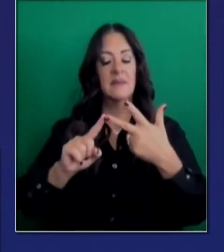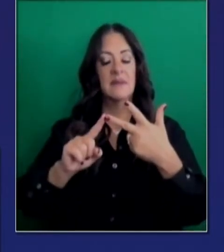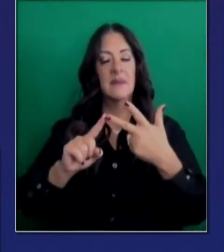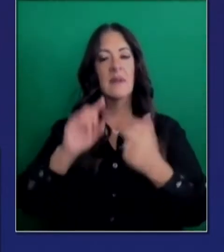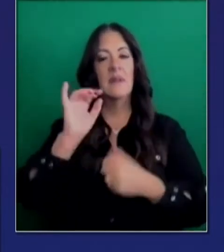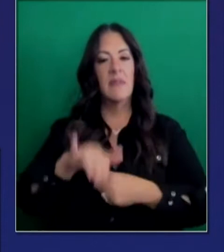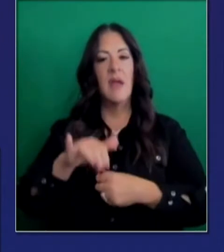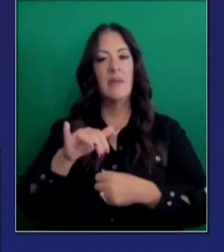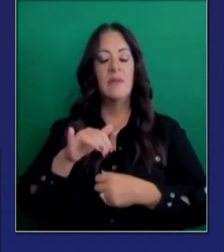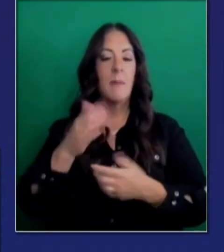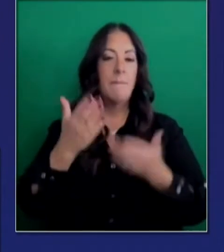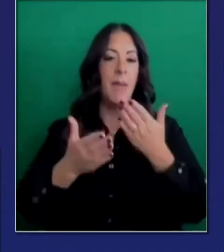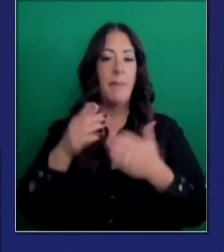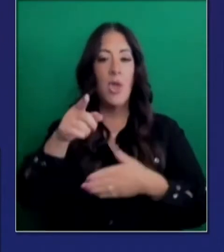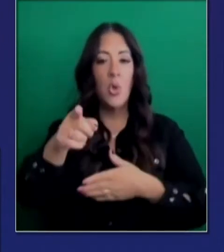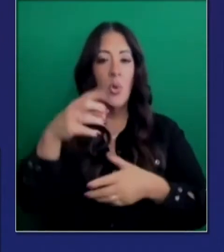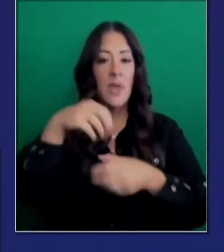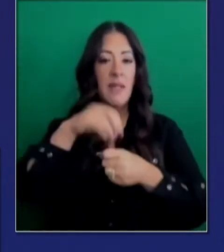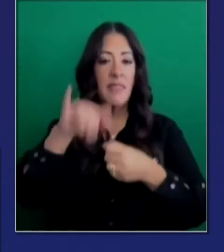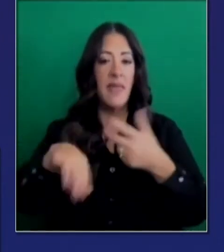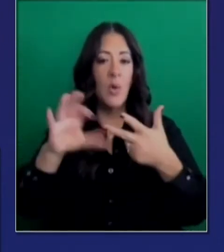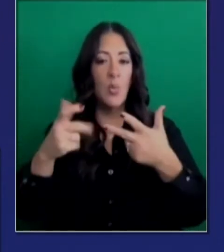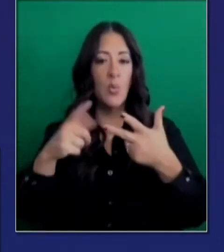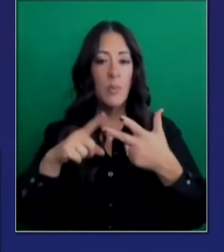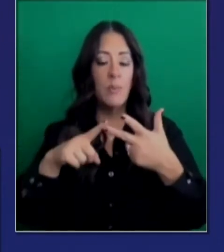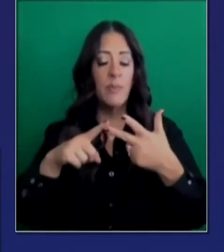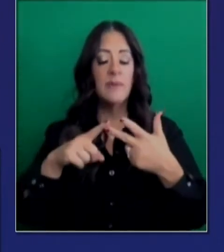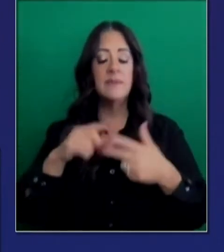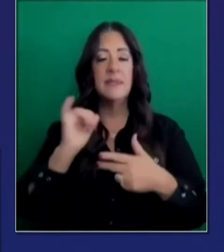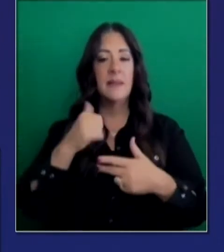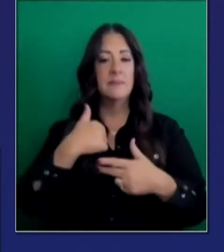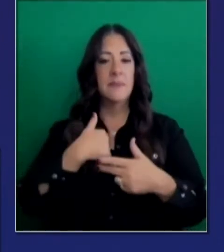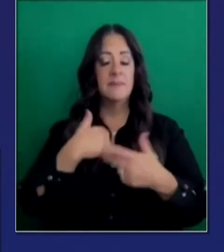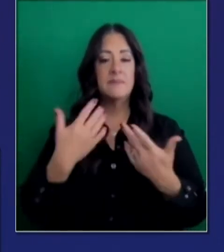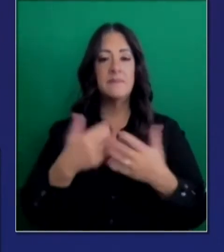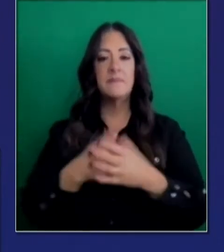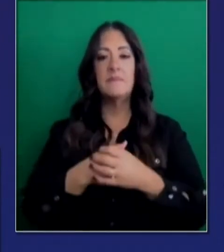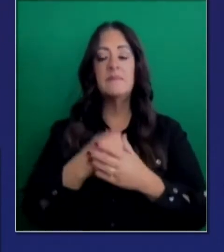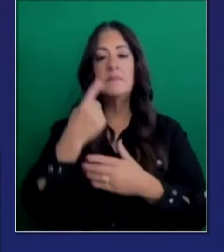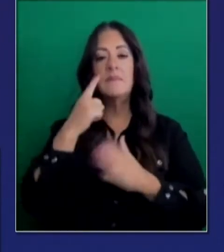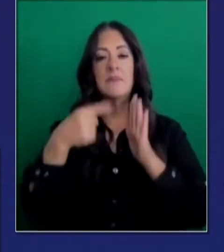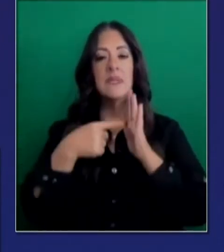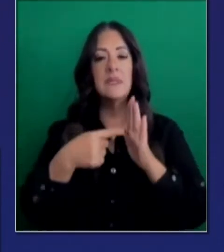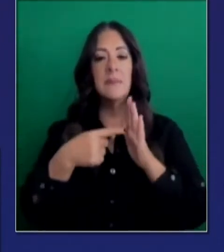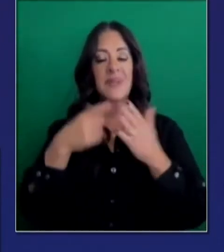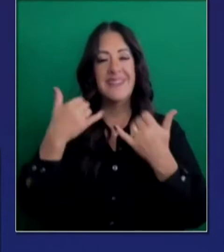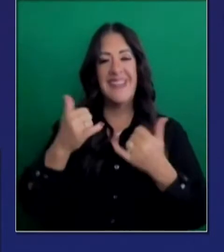might be in, and this phase is now established. It's up on our